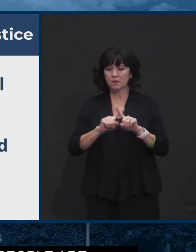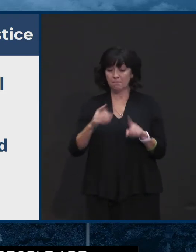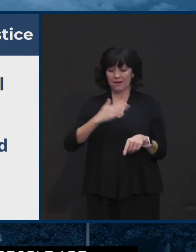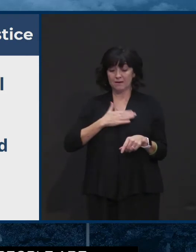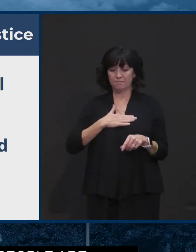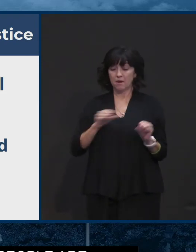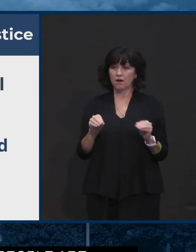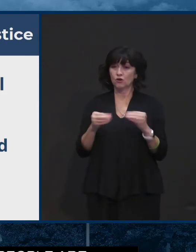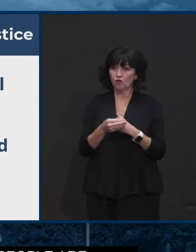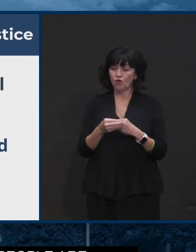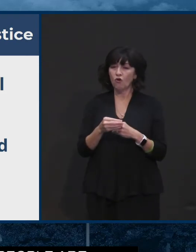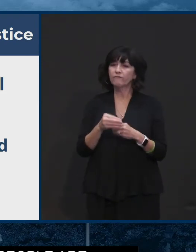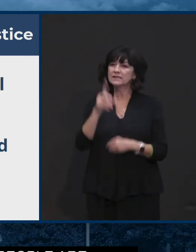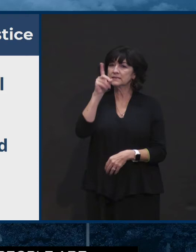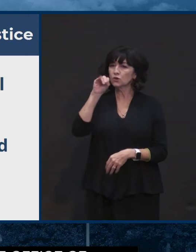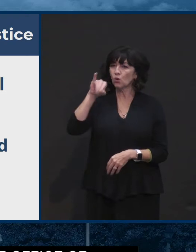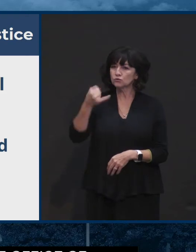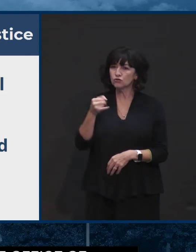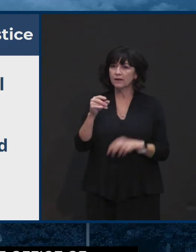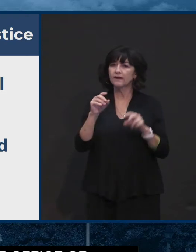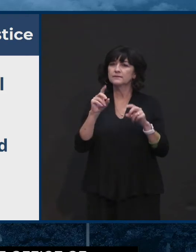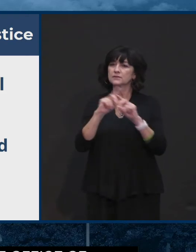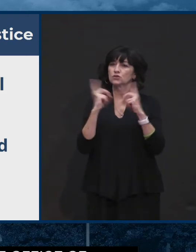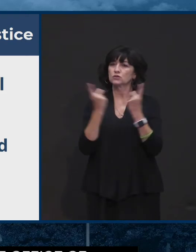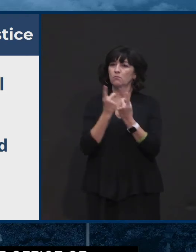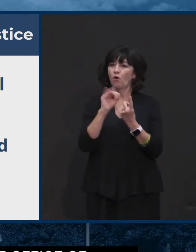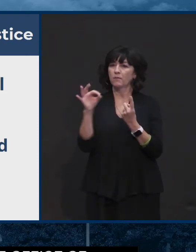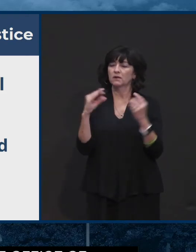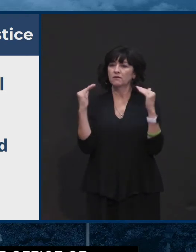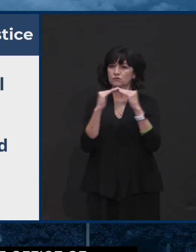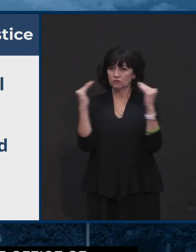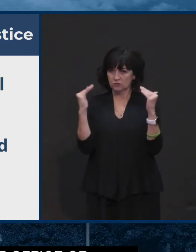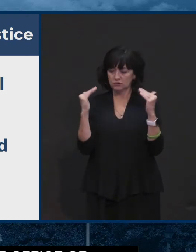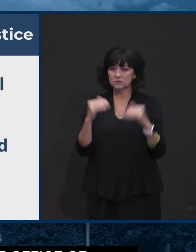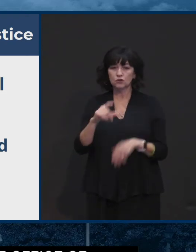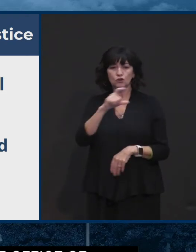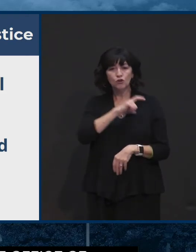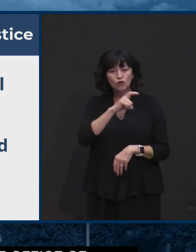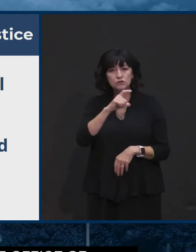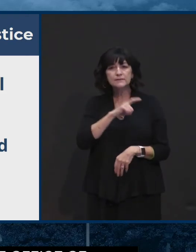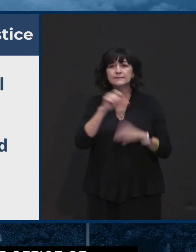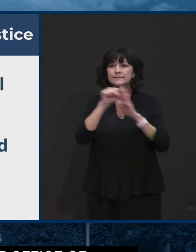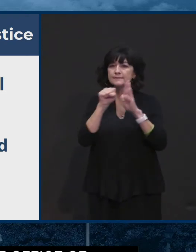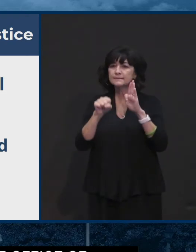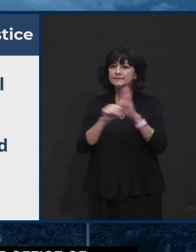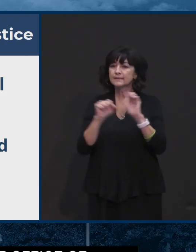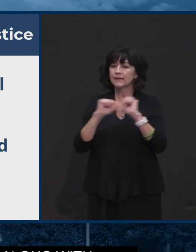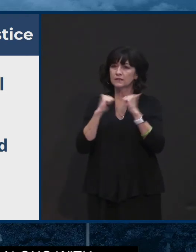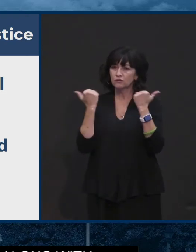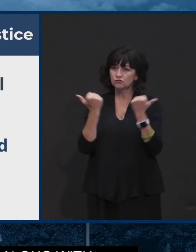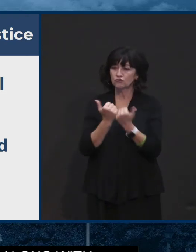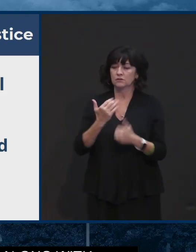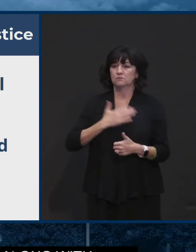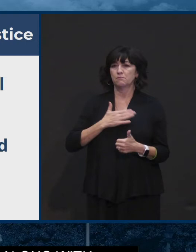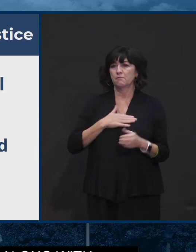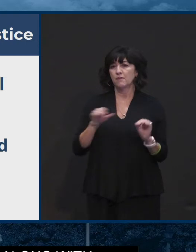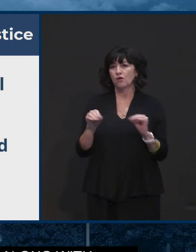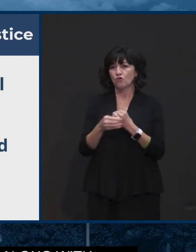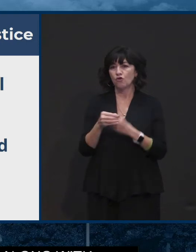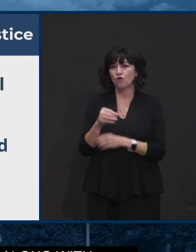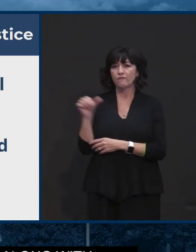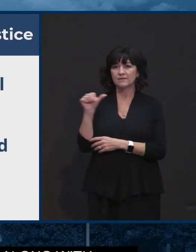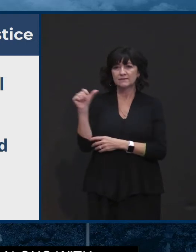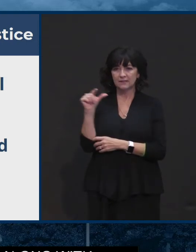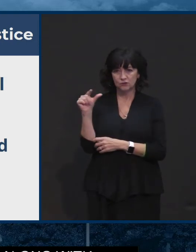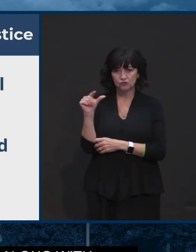the Department of Justice, along with law enforcement and every state agency with a role in today's election, have